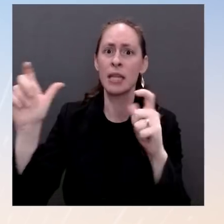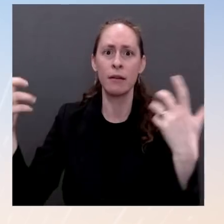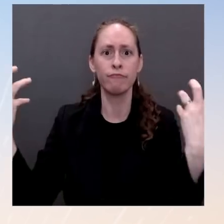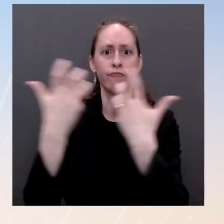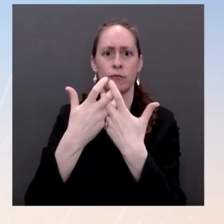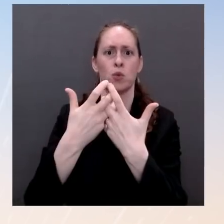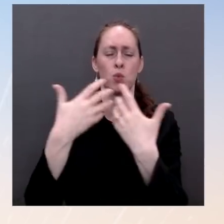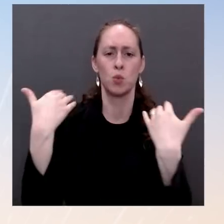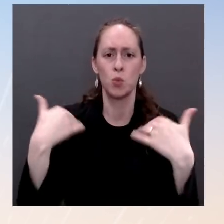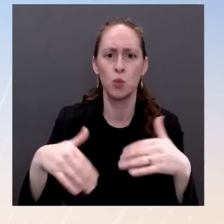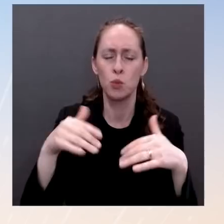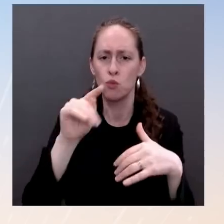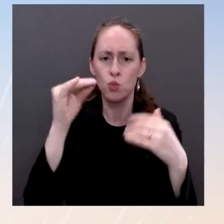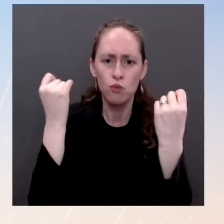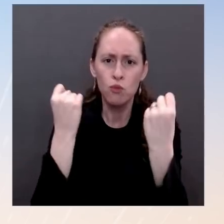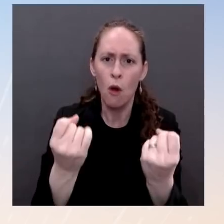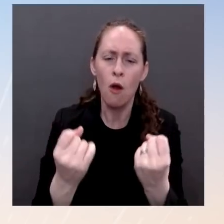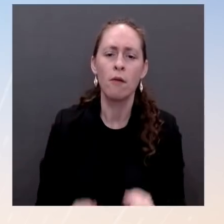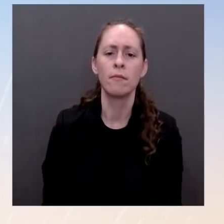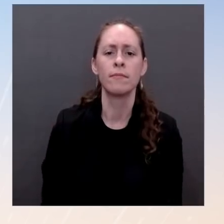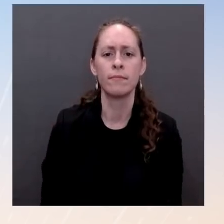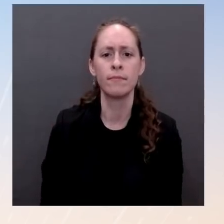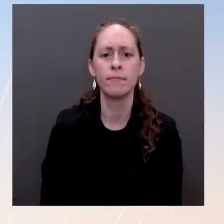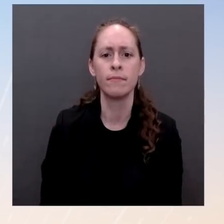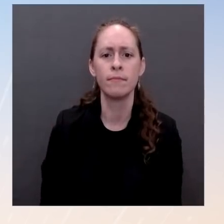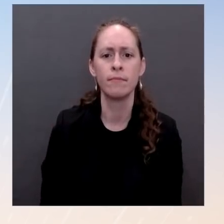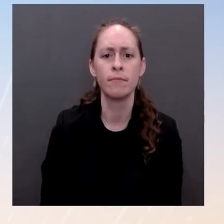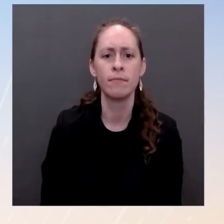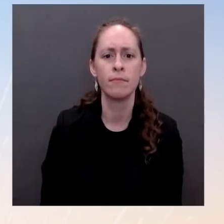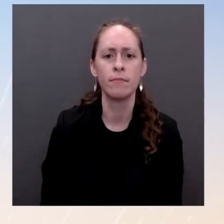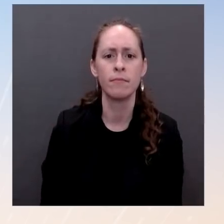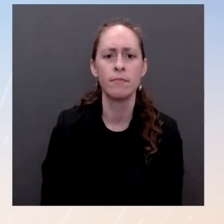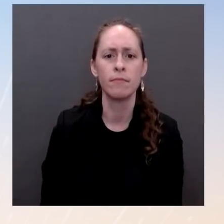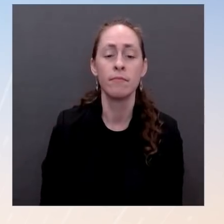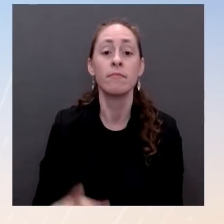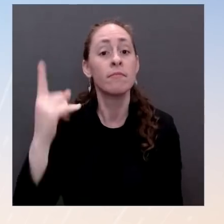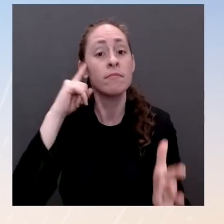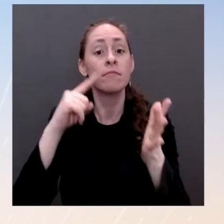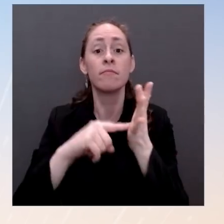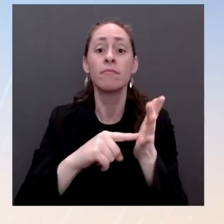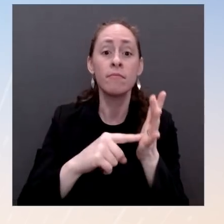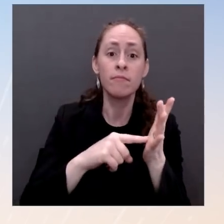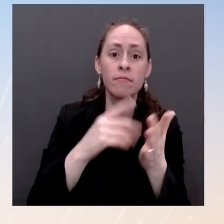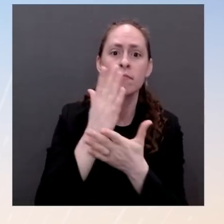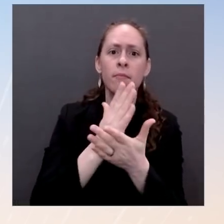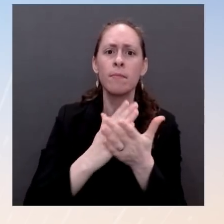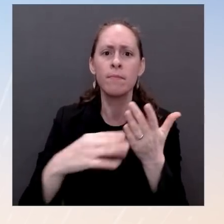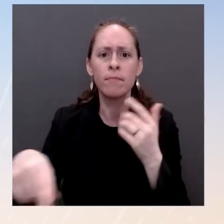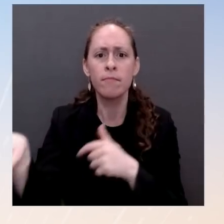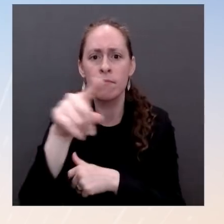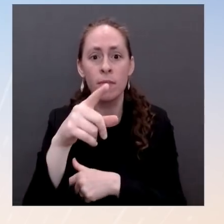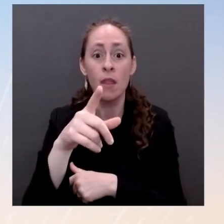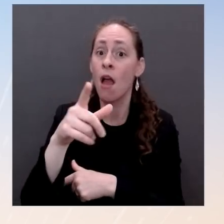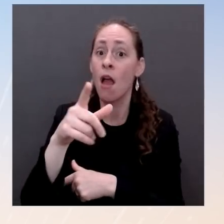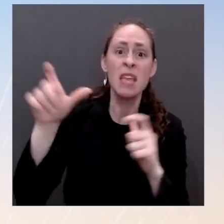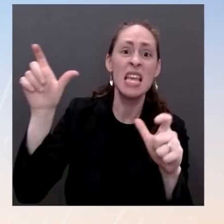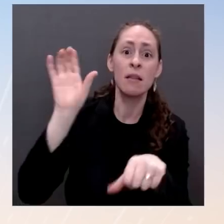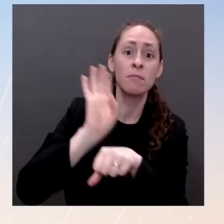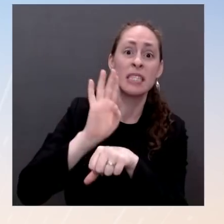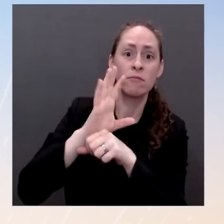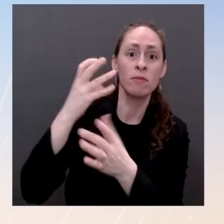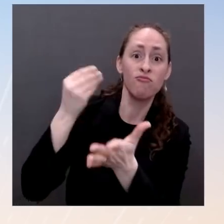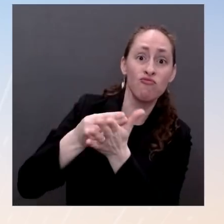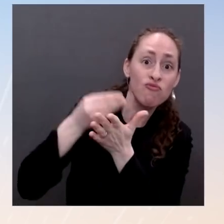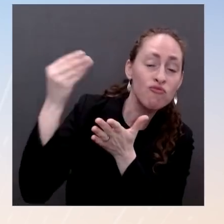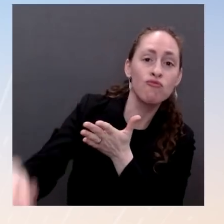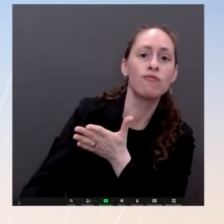acquire Aerojet, a proposed mega merger of major defense suppliers. The FTC had filed a lawsuit explaining that the merger would jack